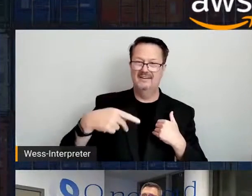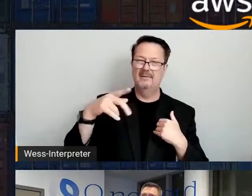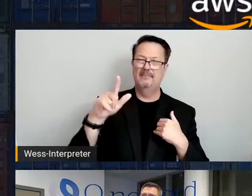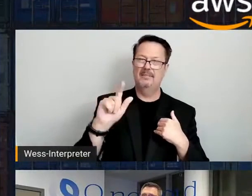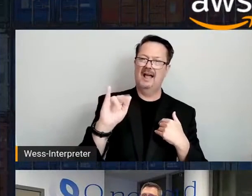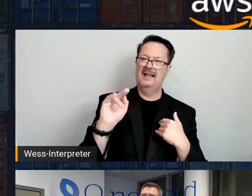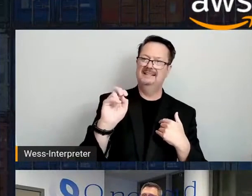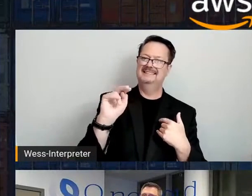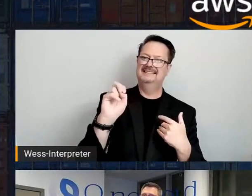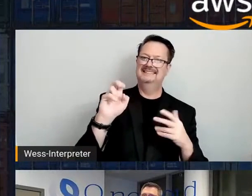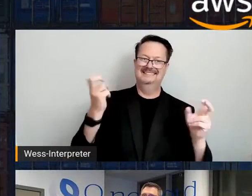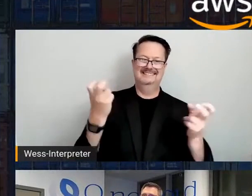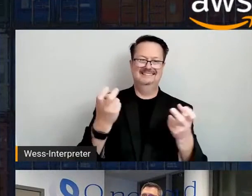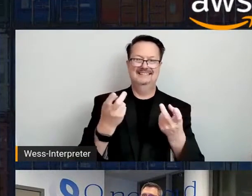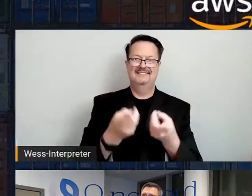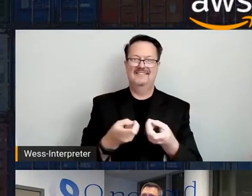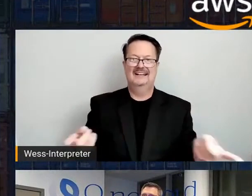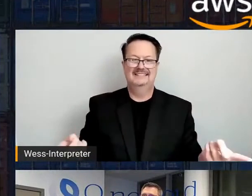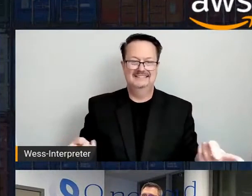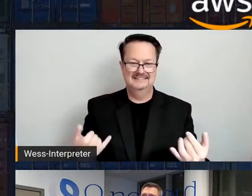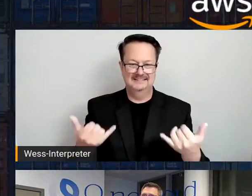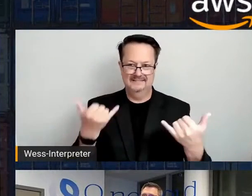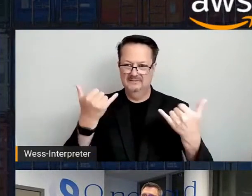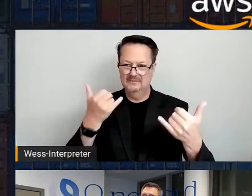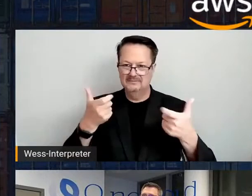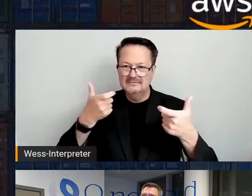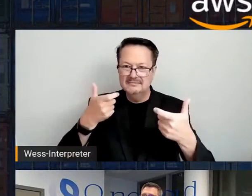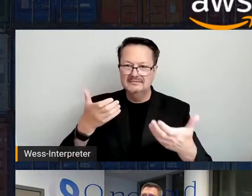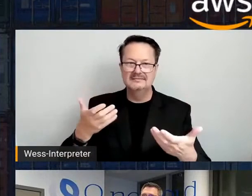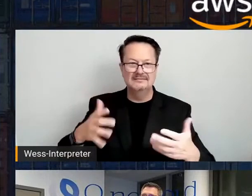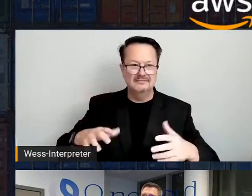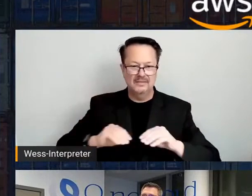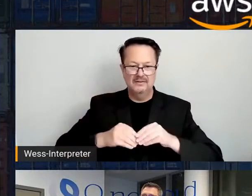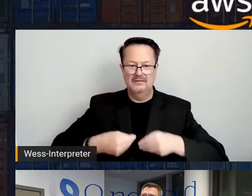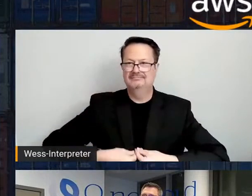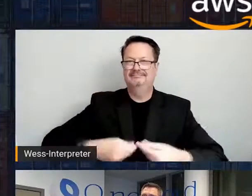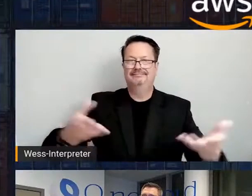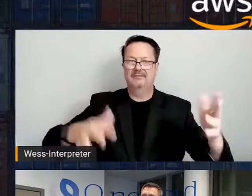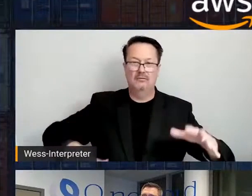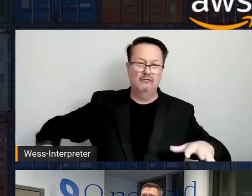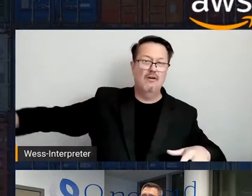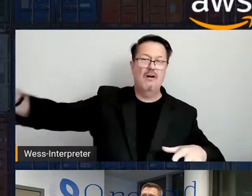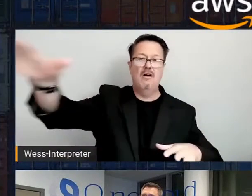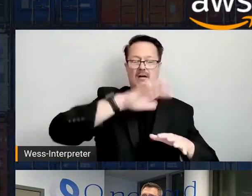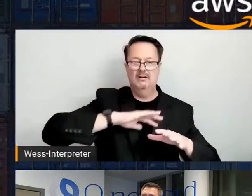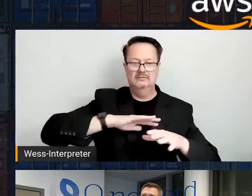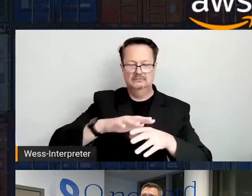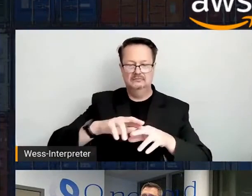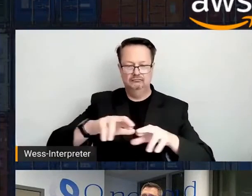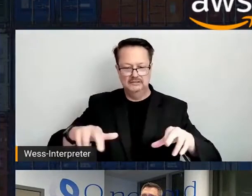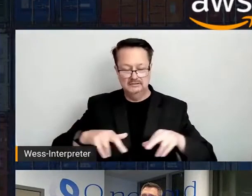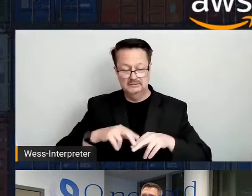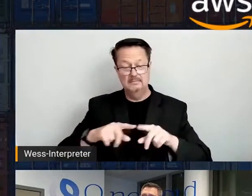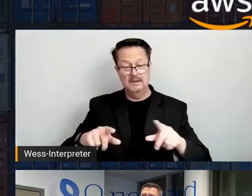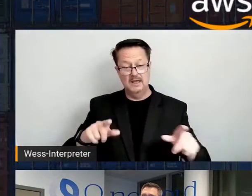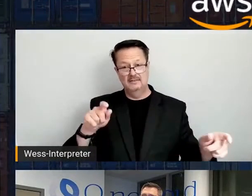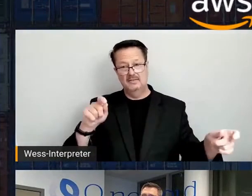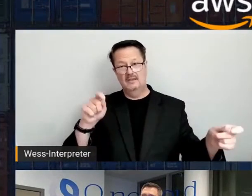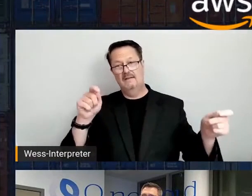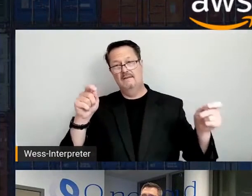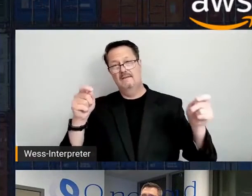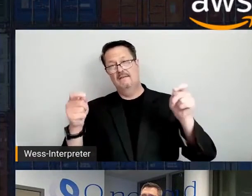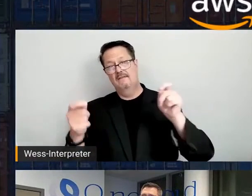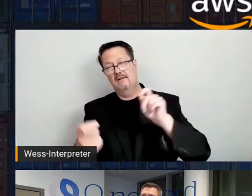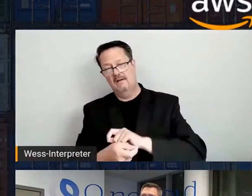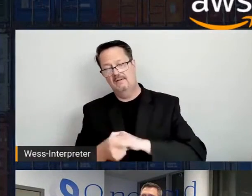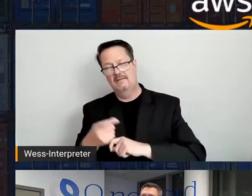are deployed across regions, right? But as they evolve, they're looking to, well,